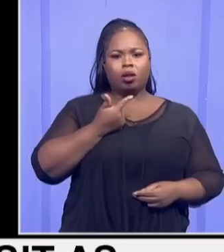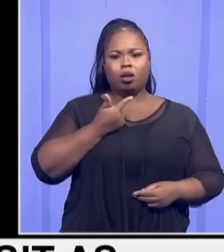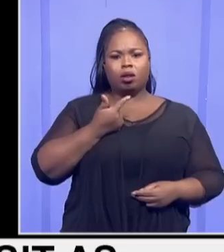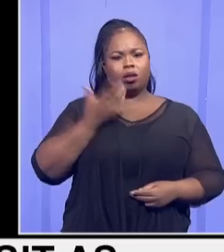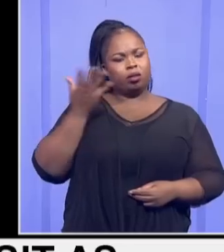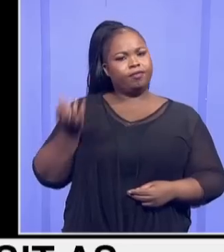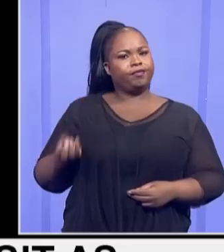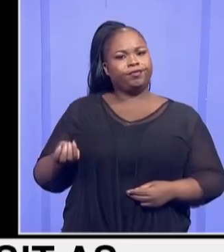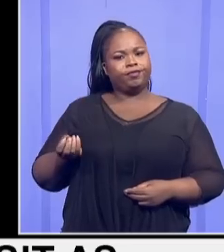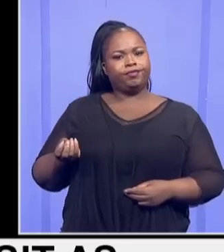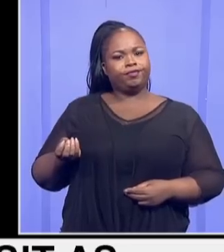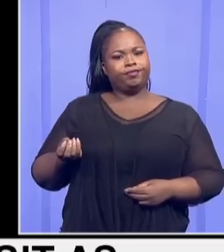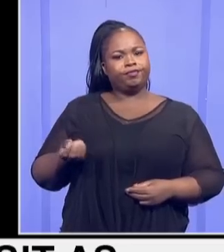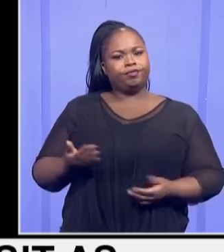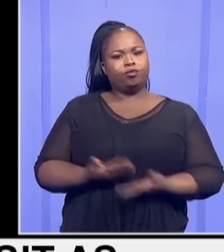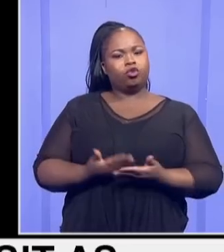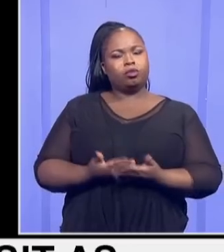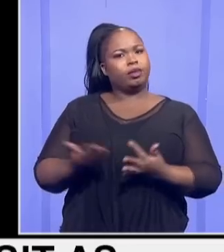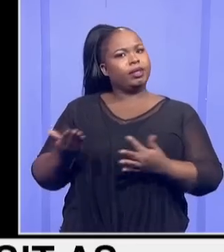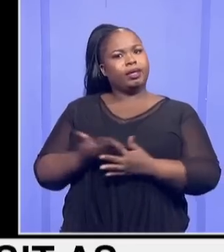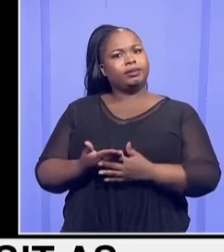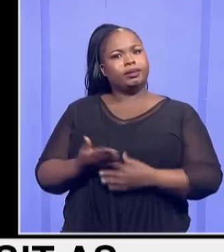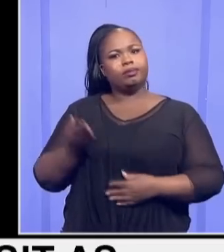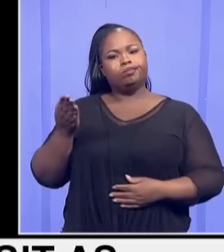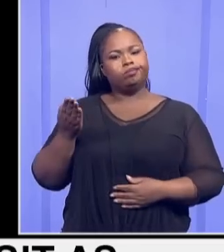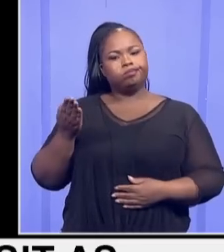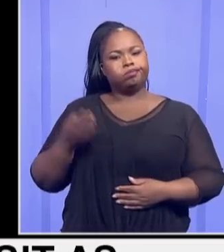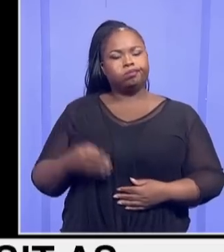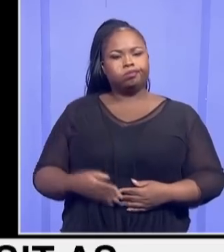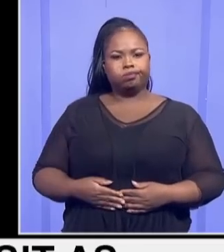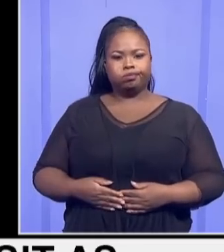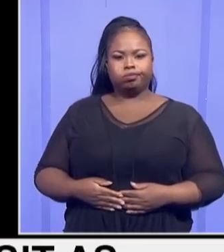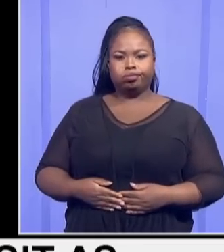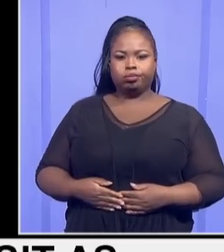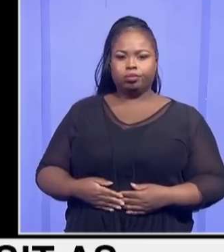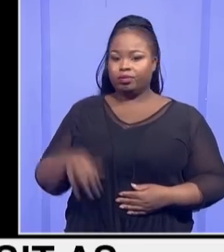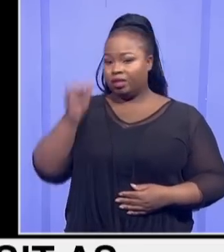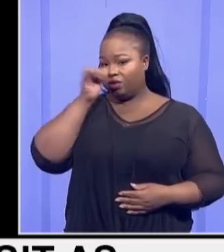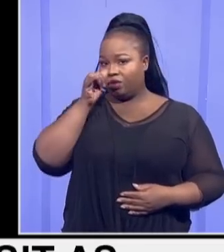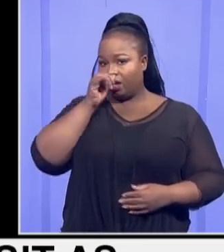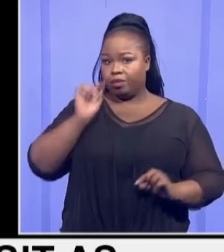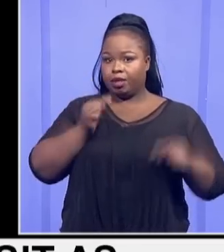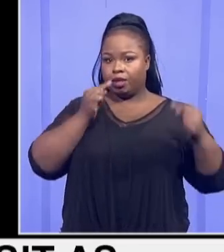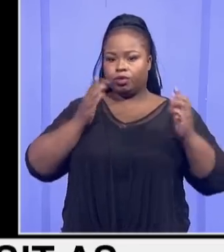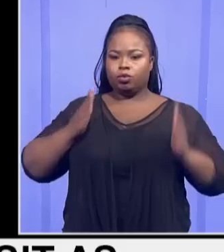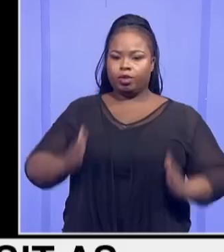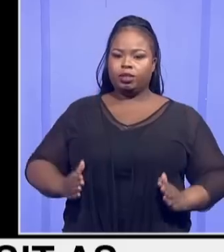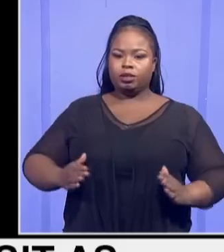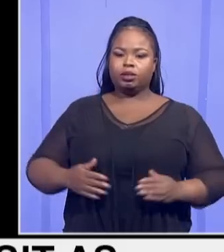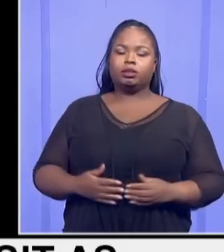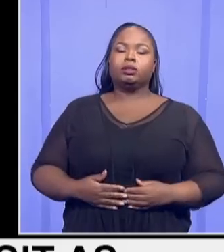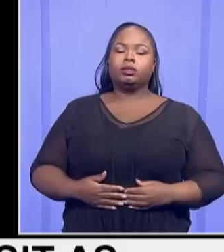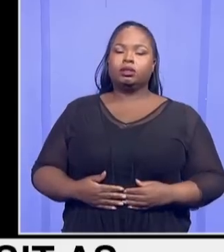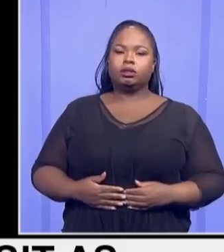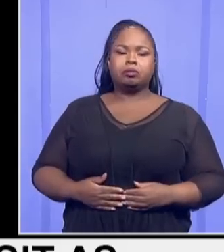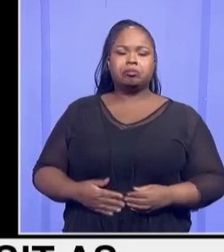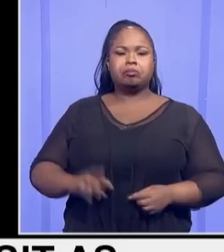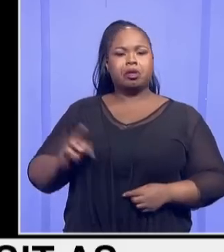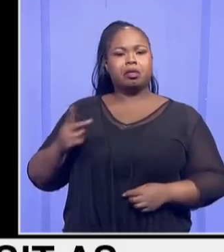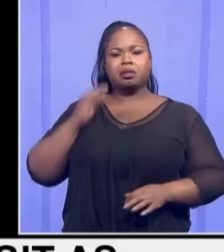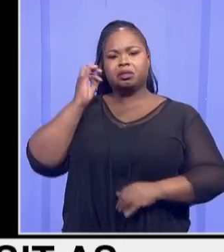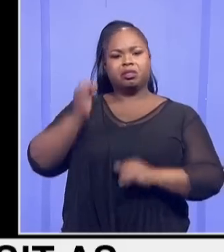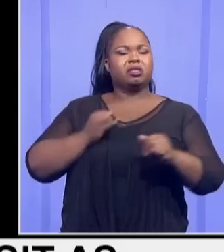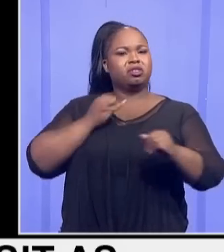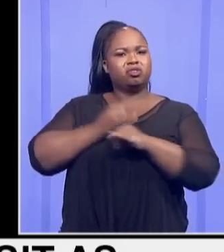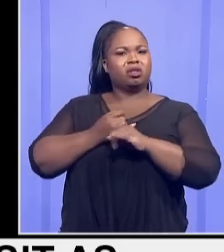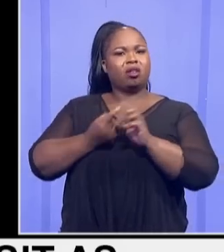potential cases of crimes against humanity and other violations